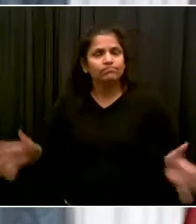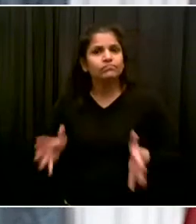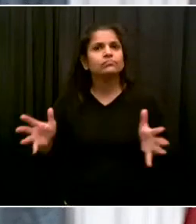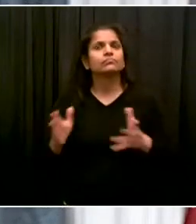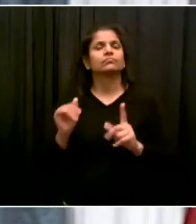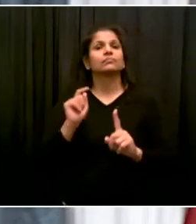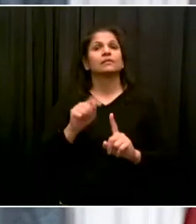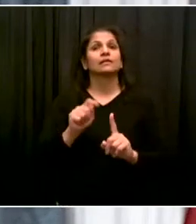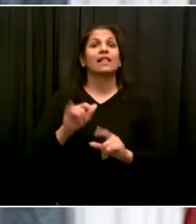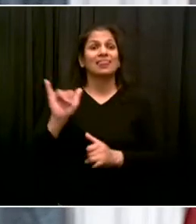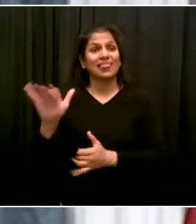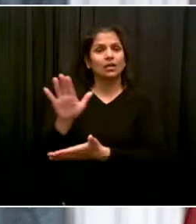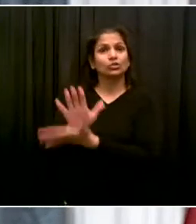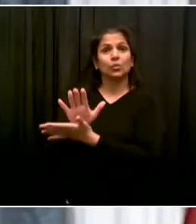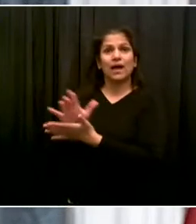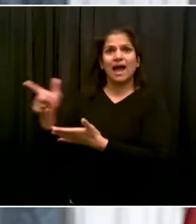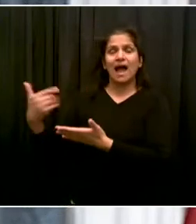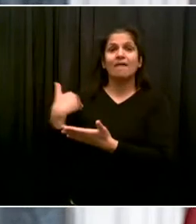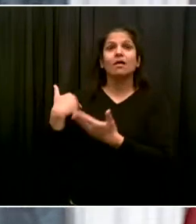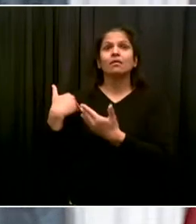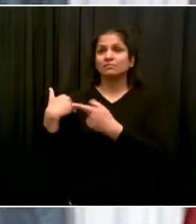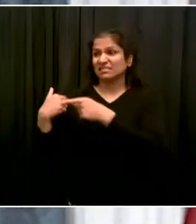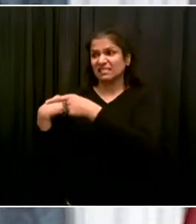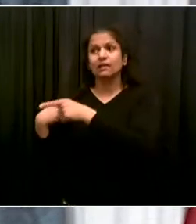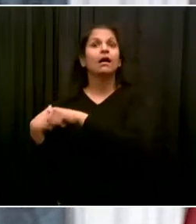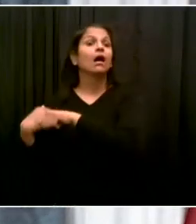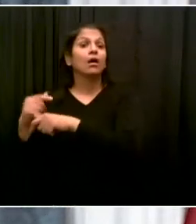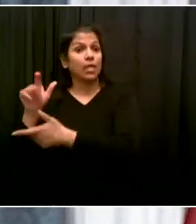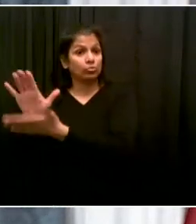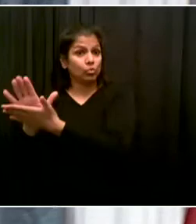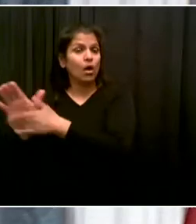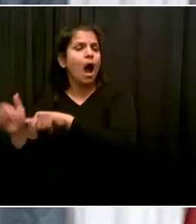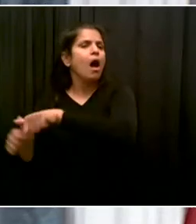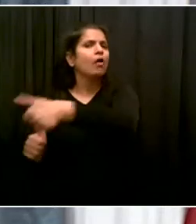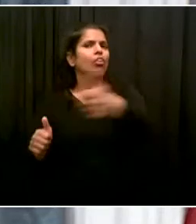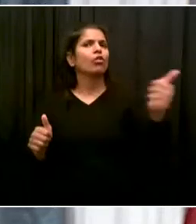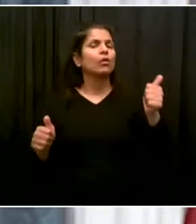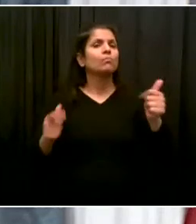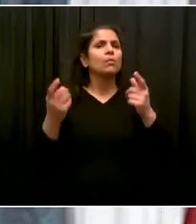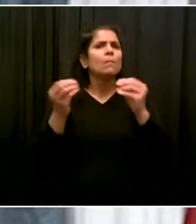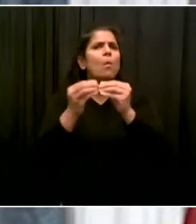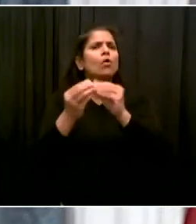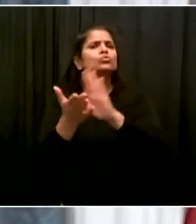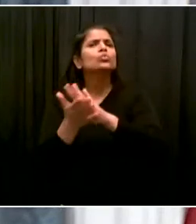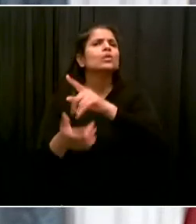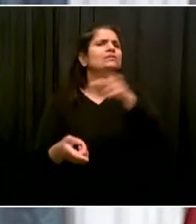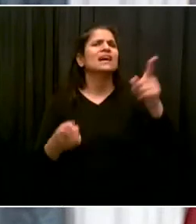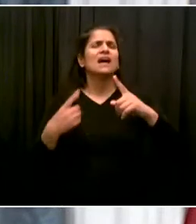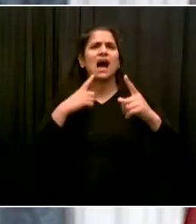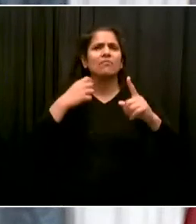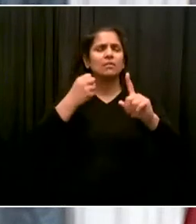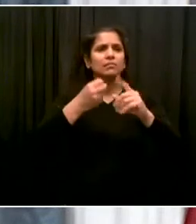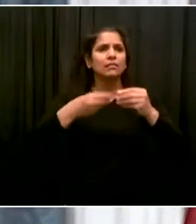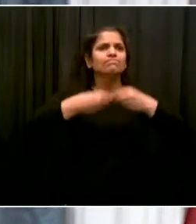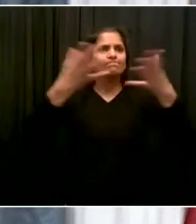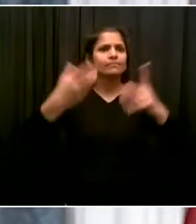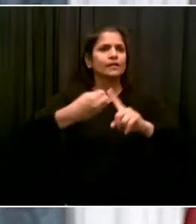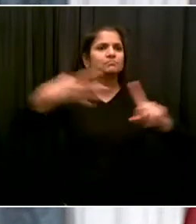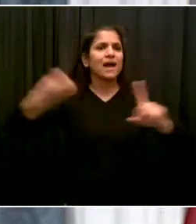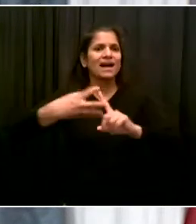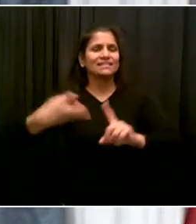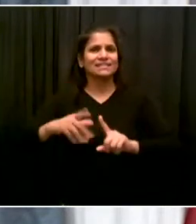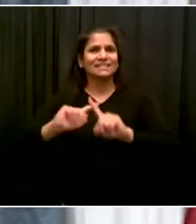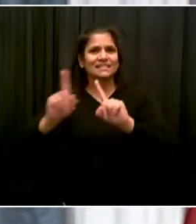More school buildings open, more enrichment, and more outdoor fun, expanding upon summer programming that we've offered